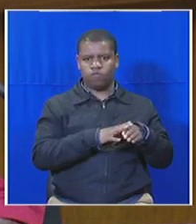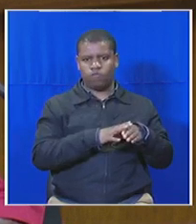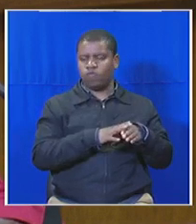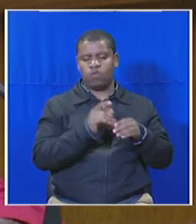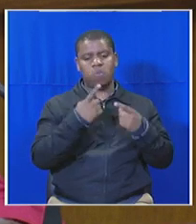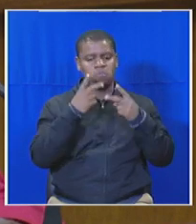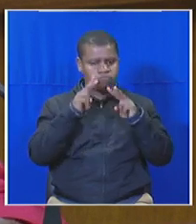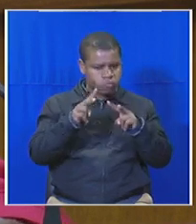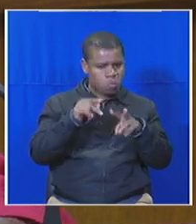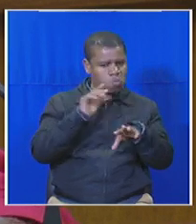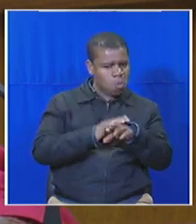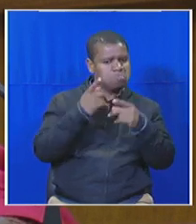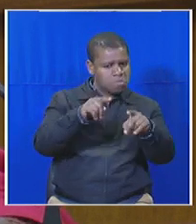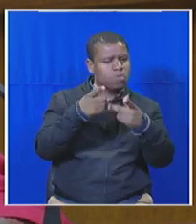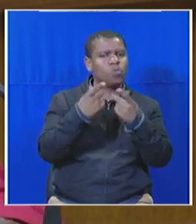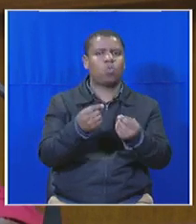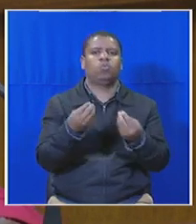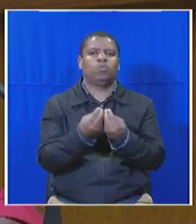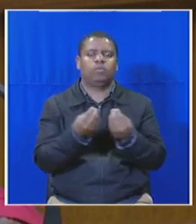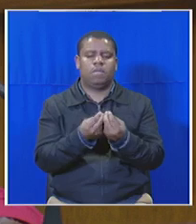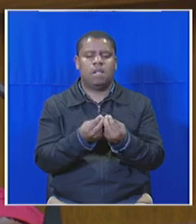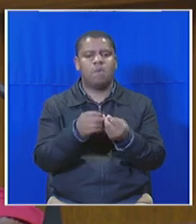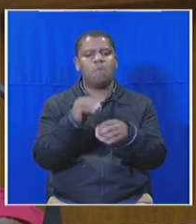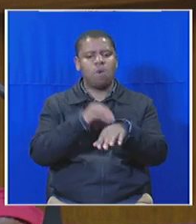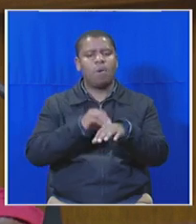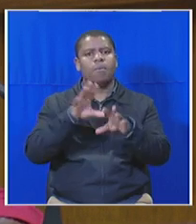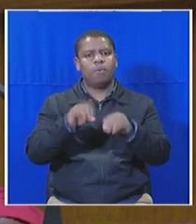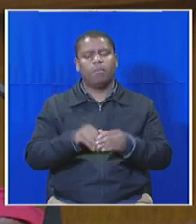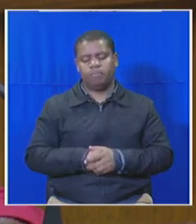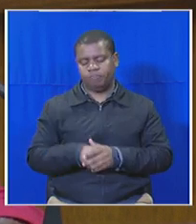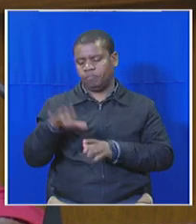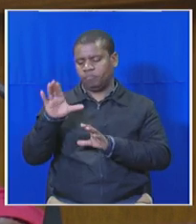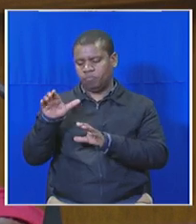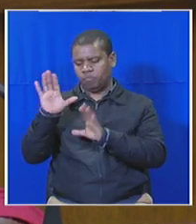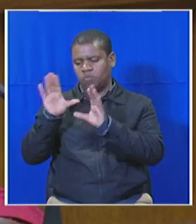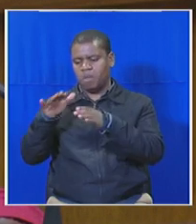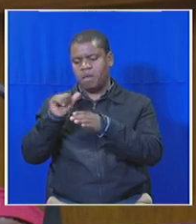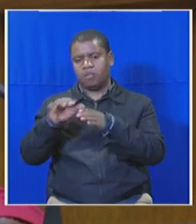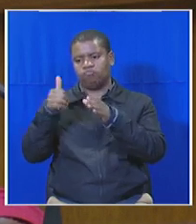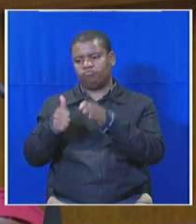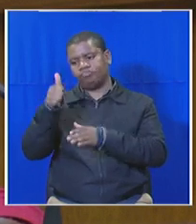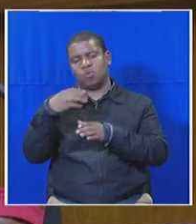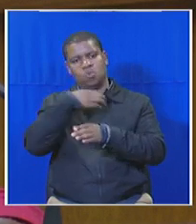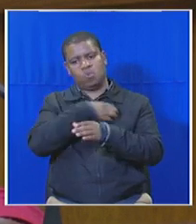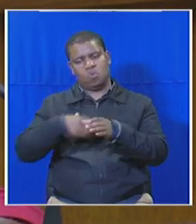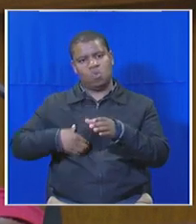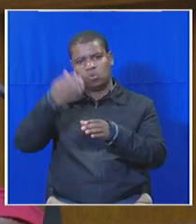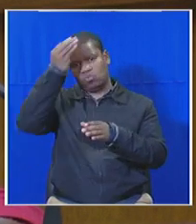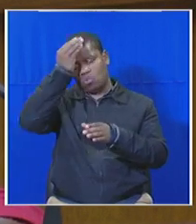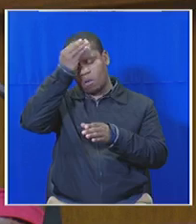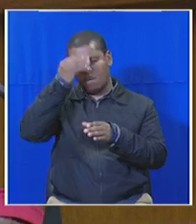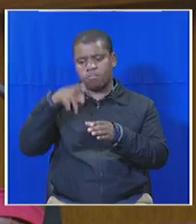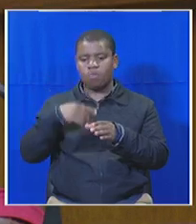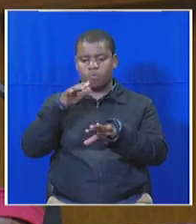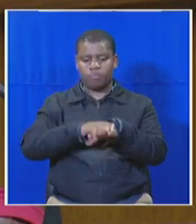The first public address by Mr. Zuma of the ANC in the ANC rally at Jablani